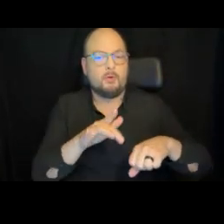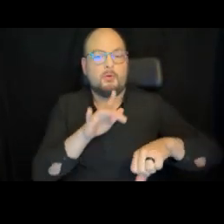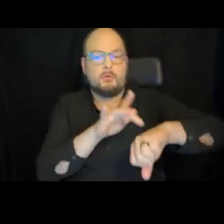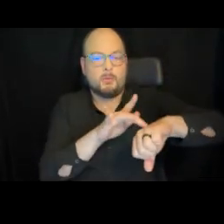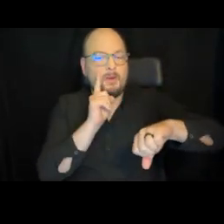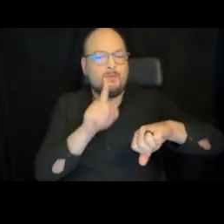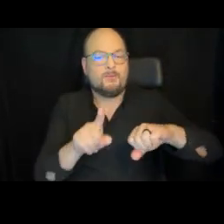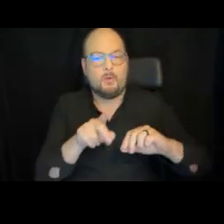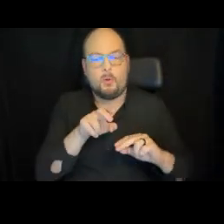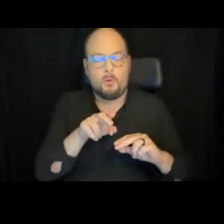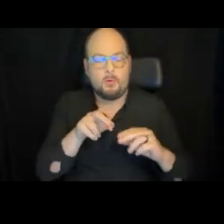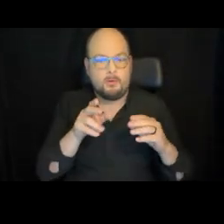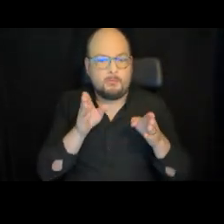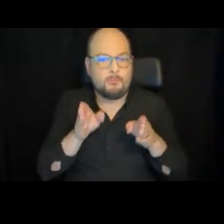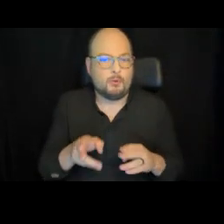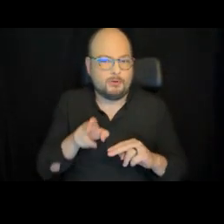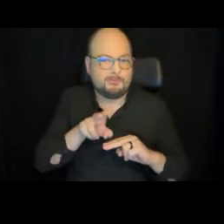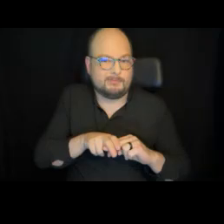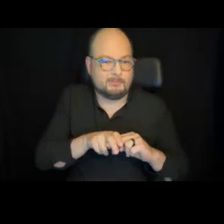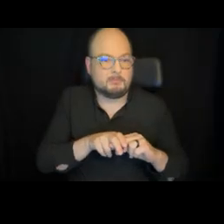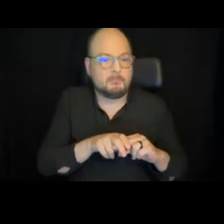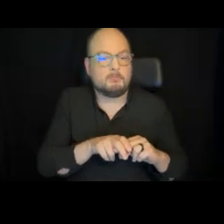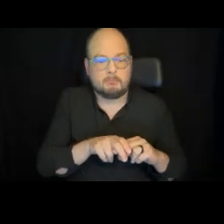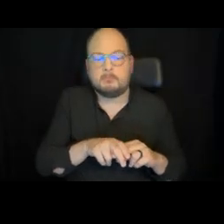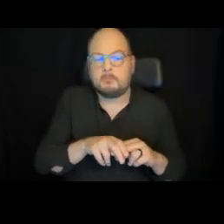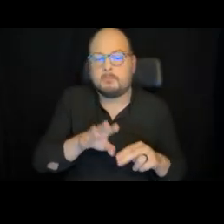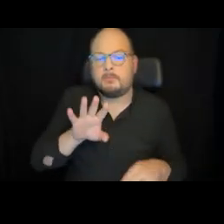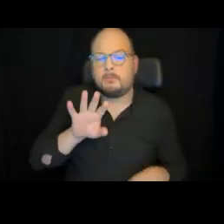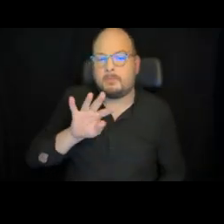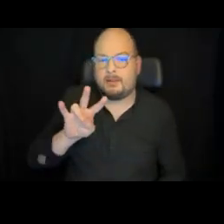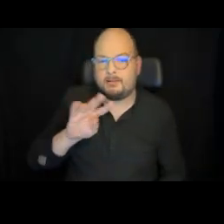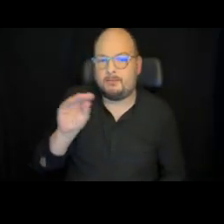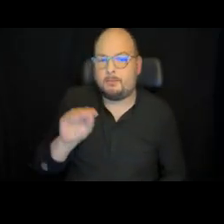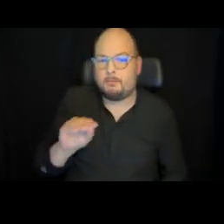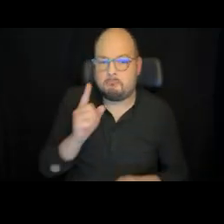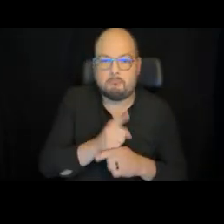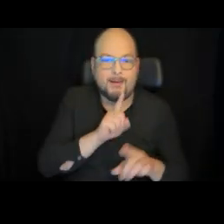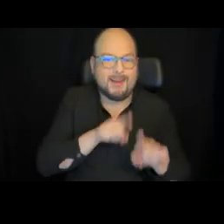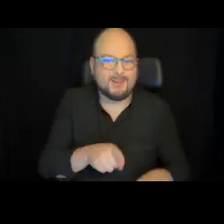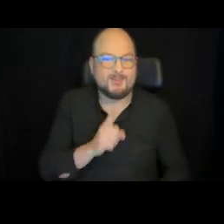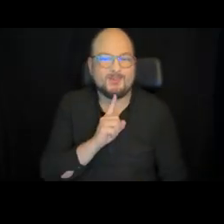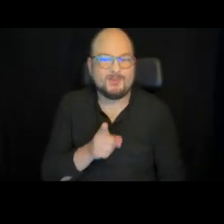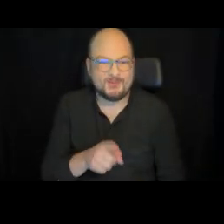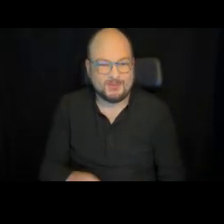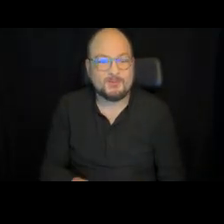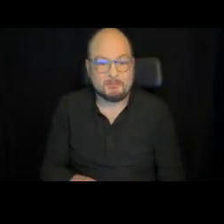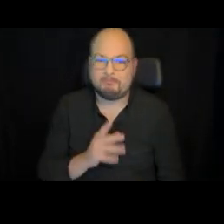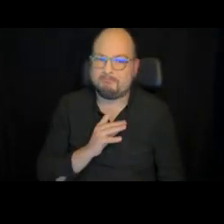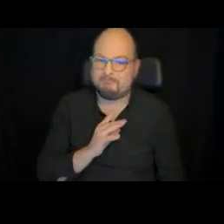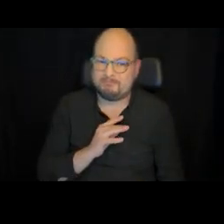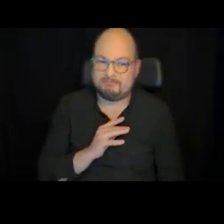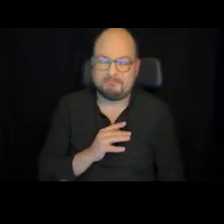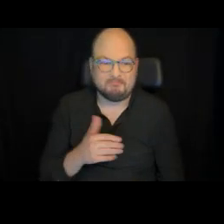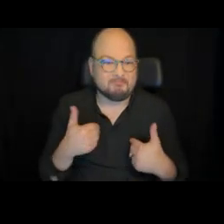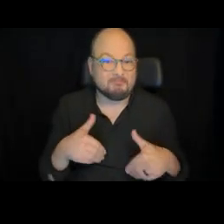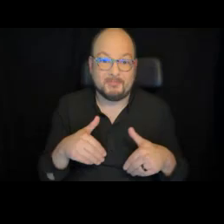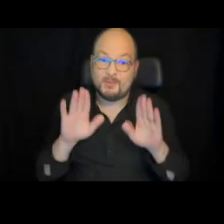and 97% of you got that right. That is so good. It's actually